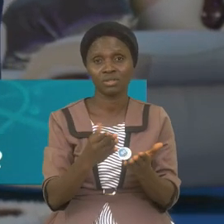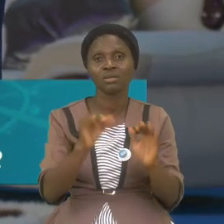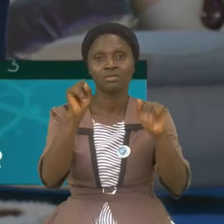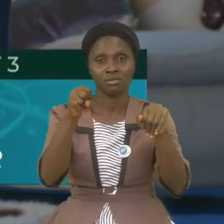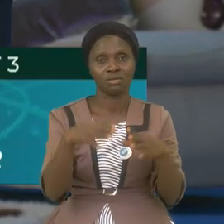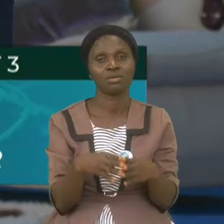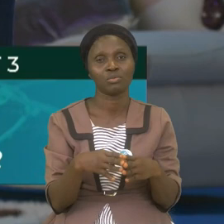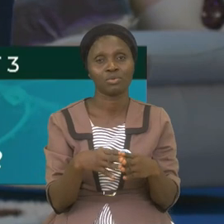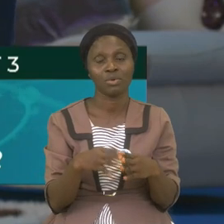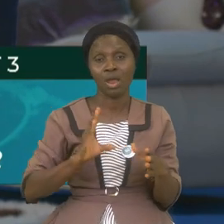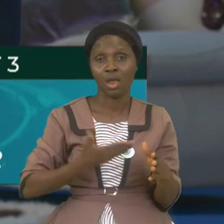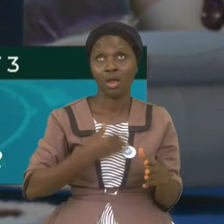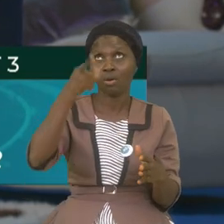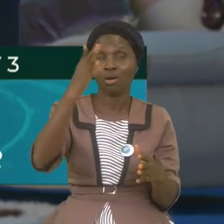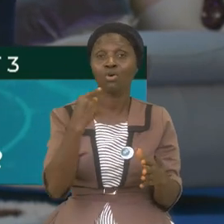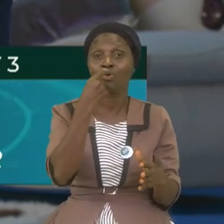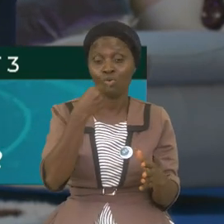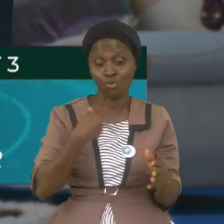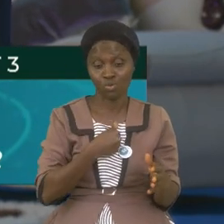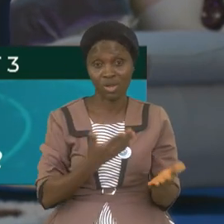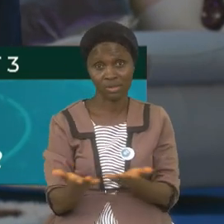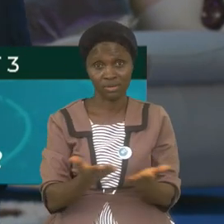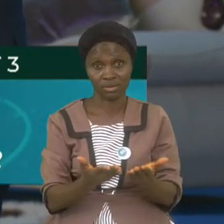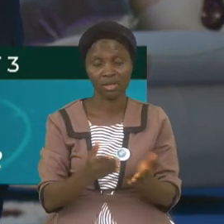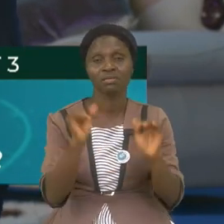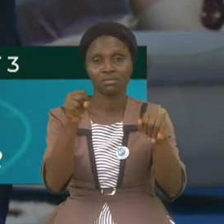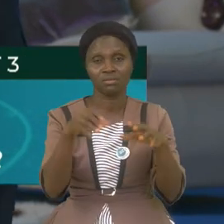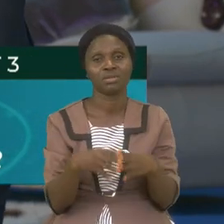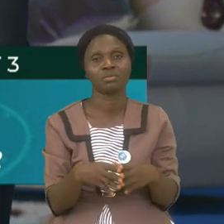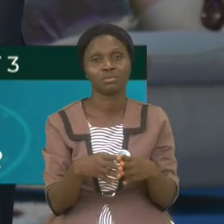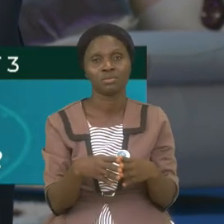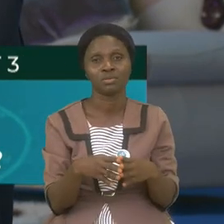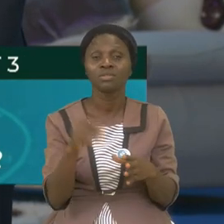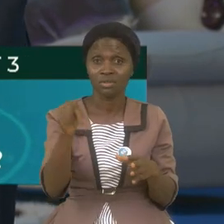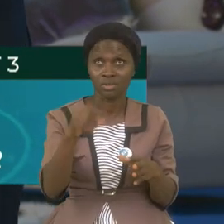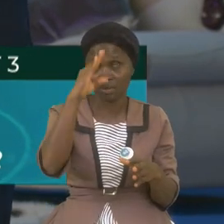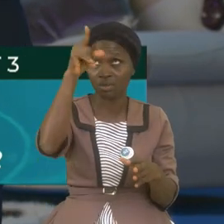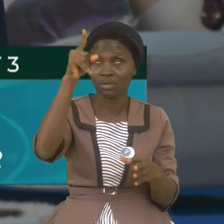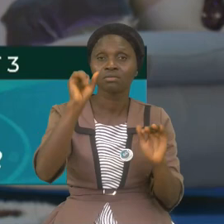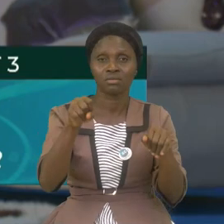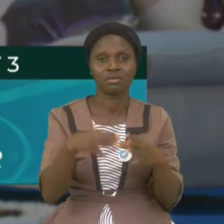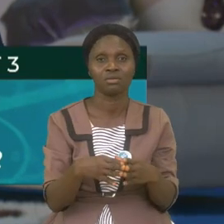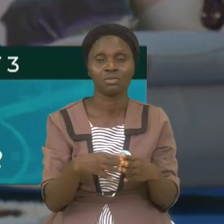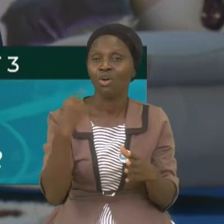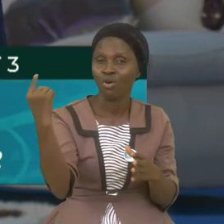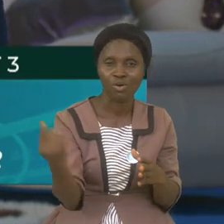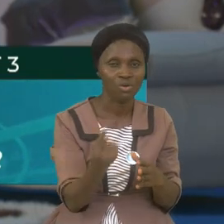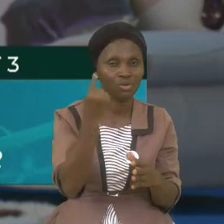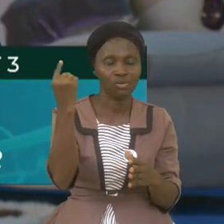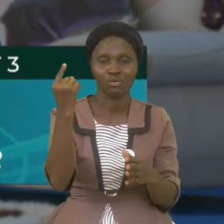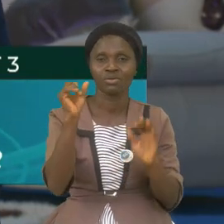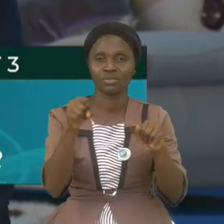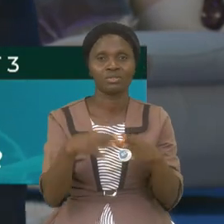Our God whom we serve is able. Yes, he's able, always able. But don't forget that